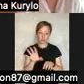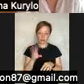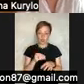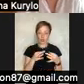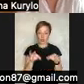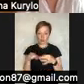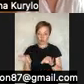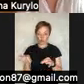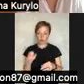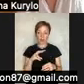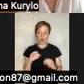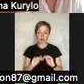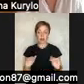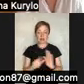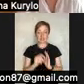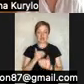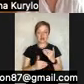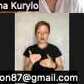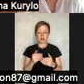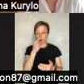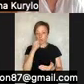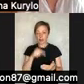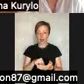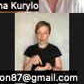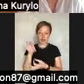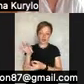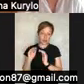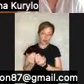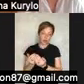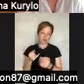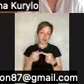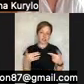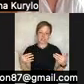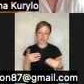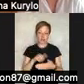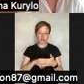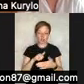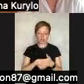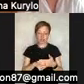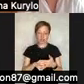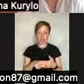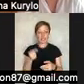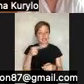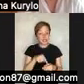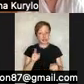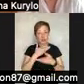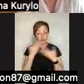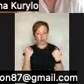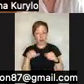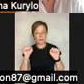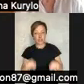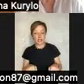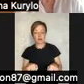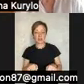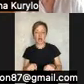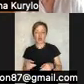When everything looks like accessible, but children with disabilities are isolated for